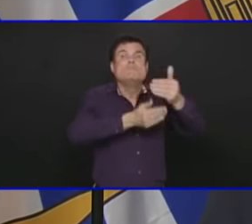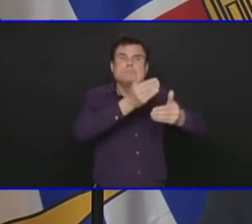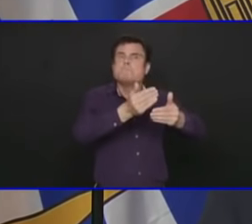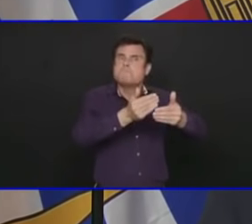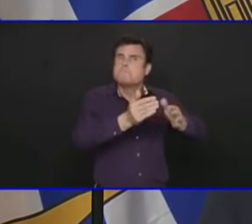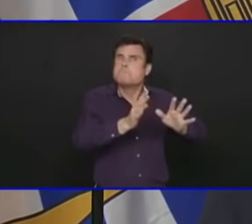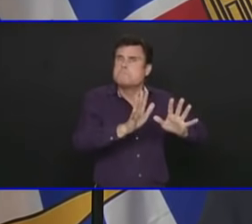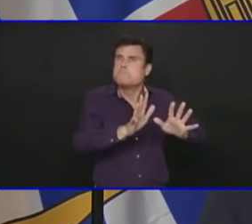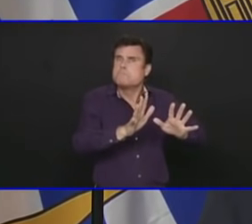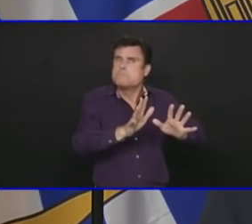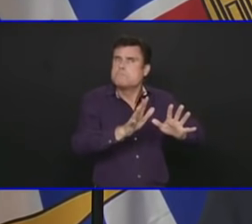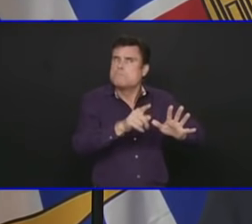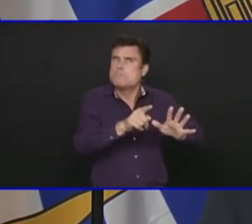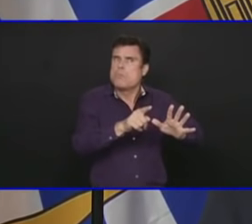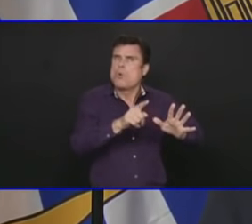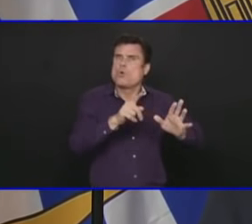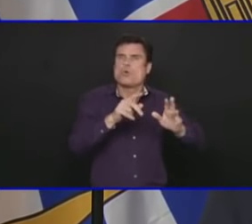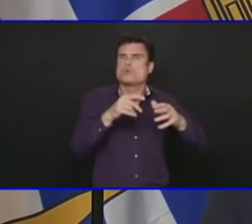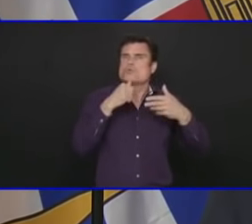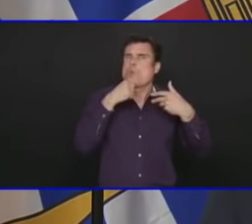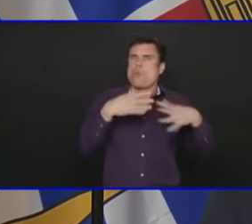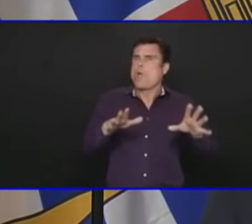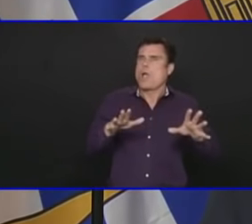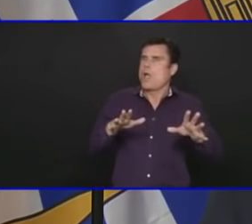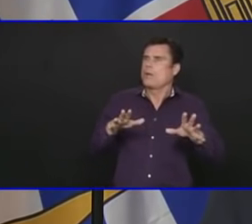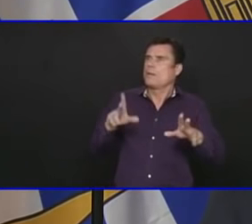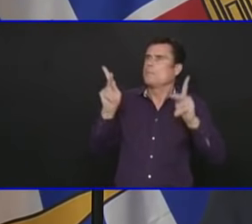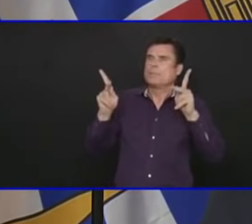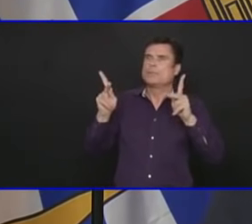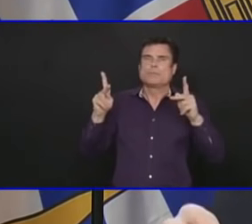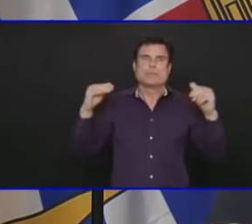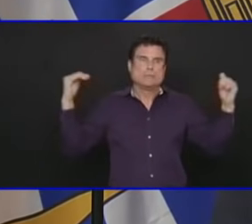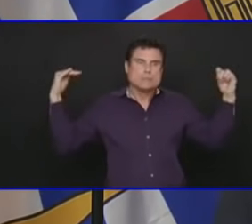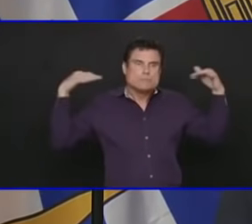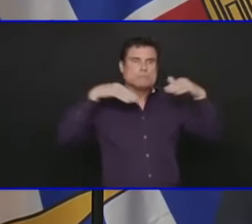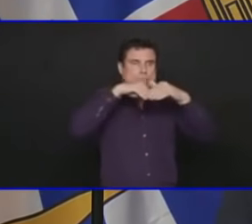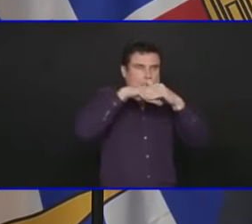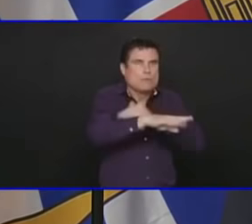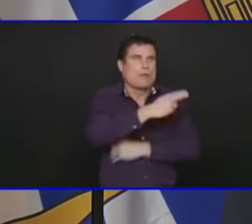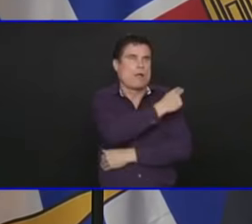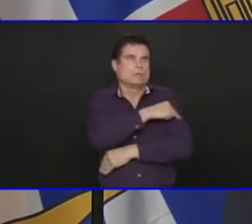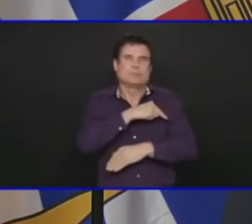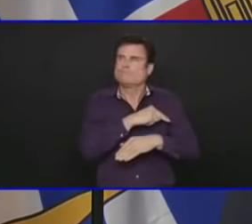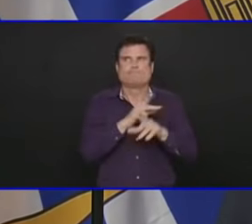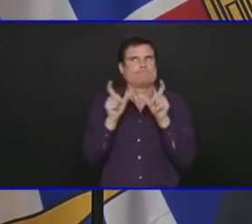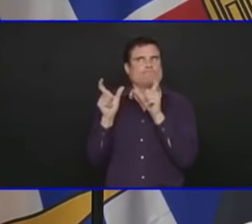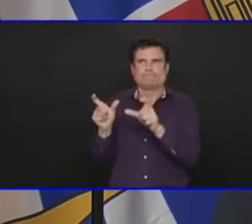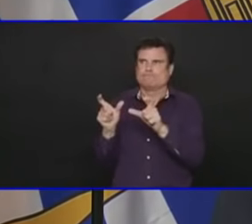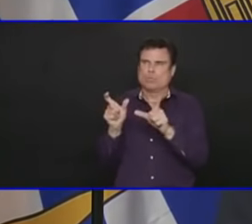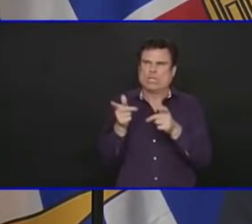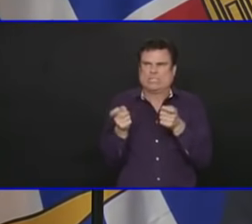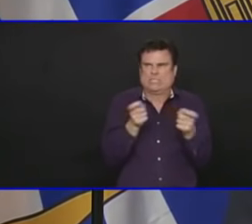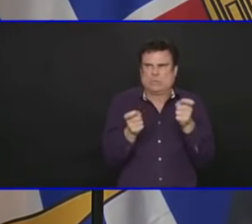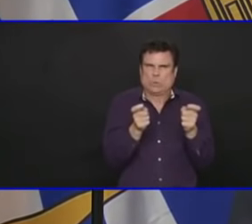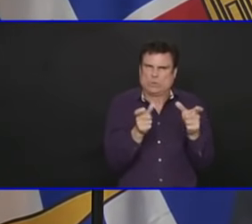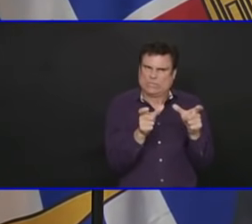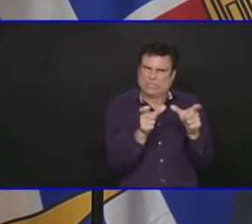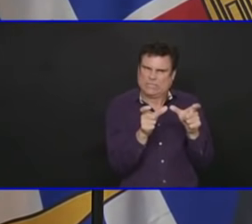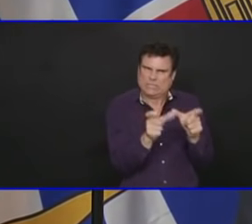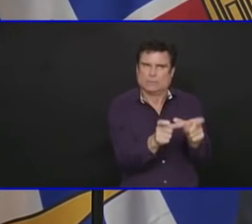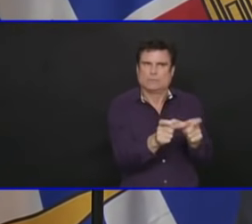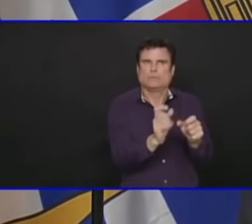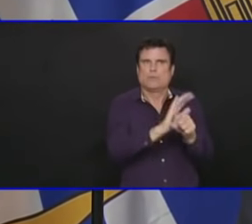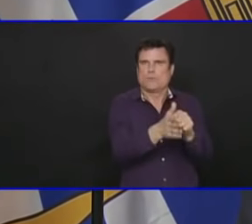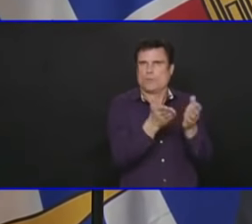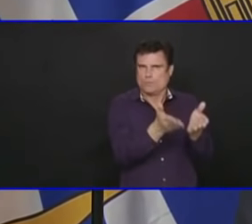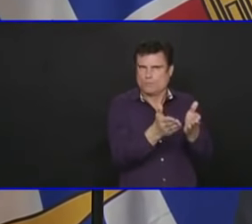Hi, Dr. Henry. Slide 6, I think it is. Slide 7, you talk about the additional risk